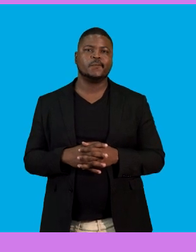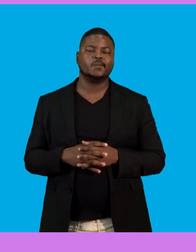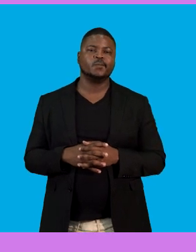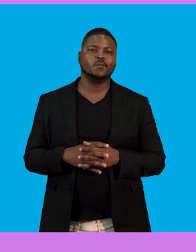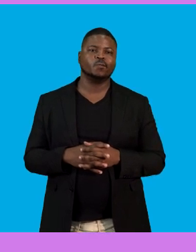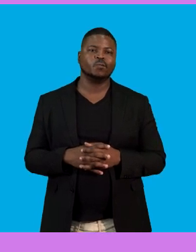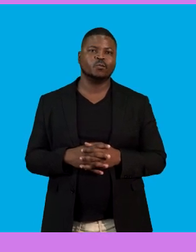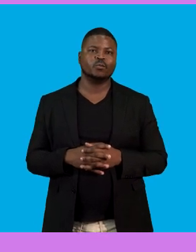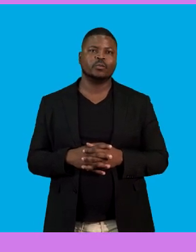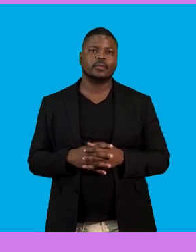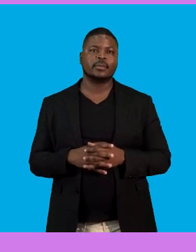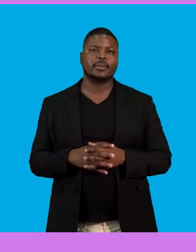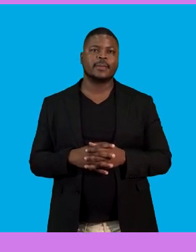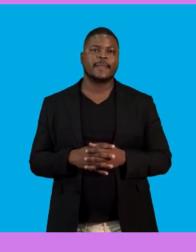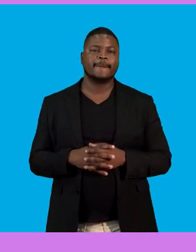during